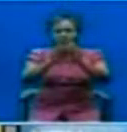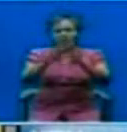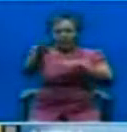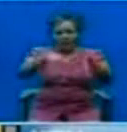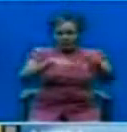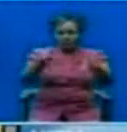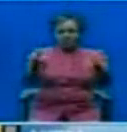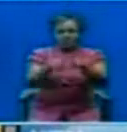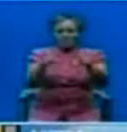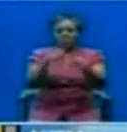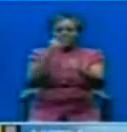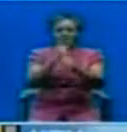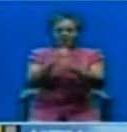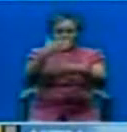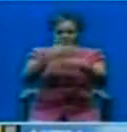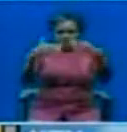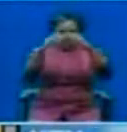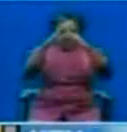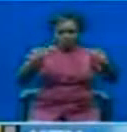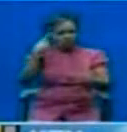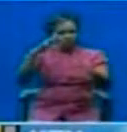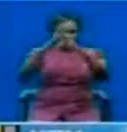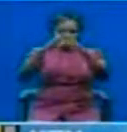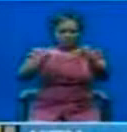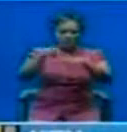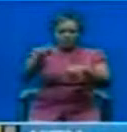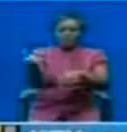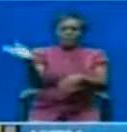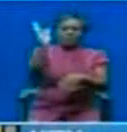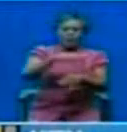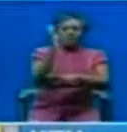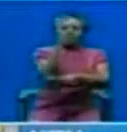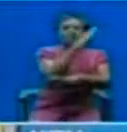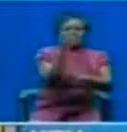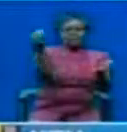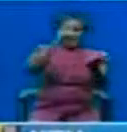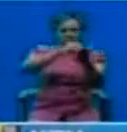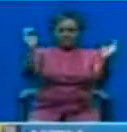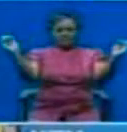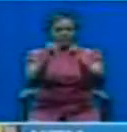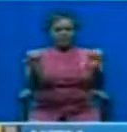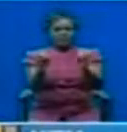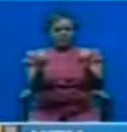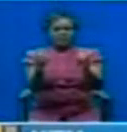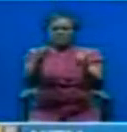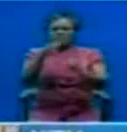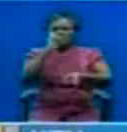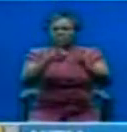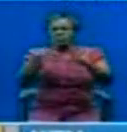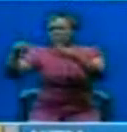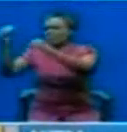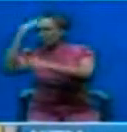cow shed for them. The cow never went back to the forest. Why did they run away?